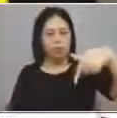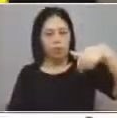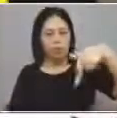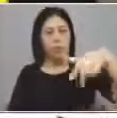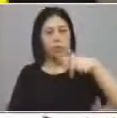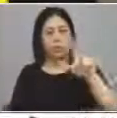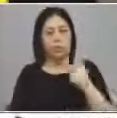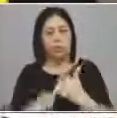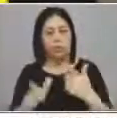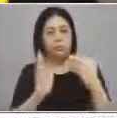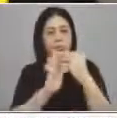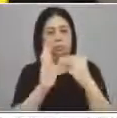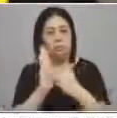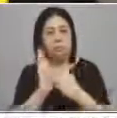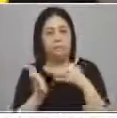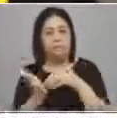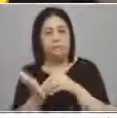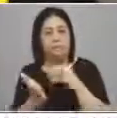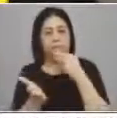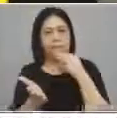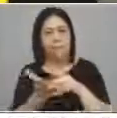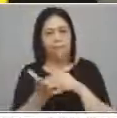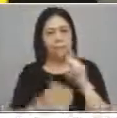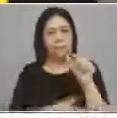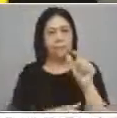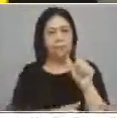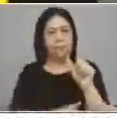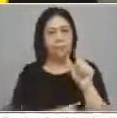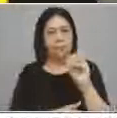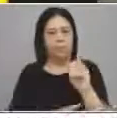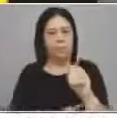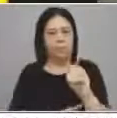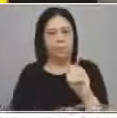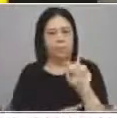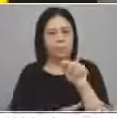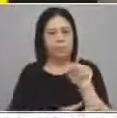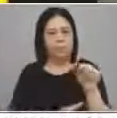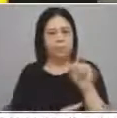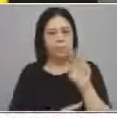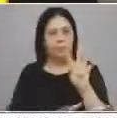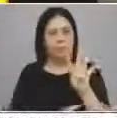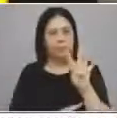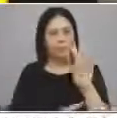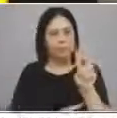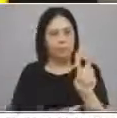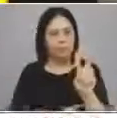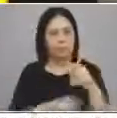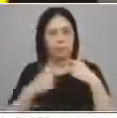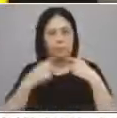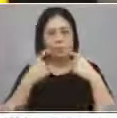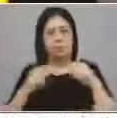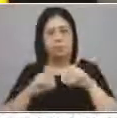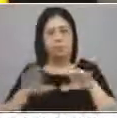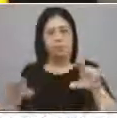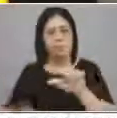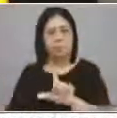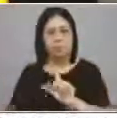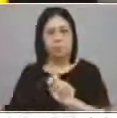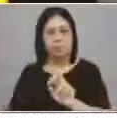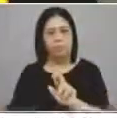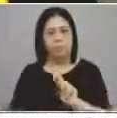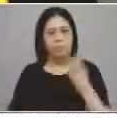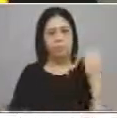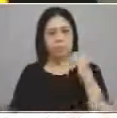Naghain na si Senador Sherwin Gatchalian ng panukala na magpapalawak sa internet access ng mga